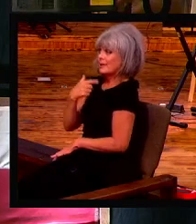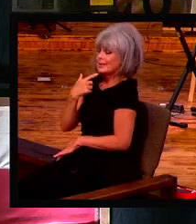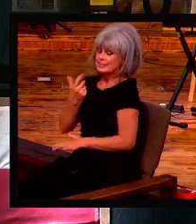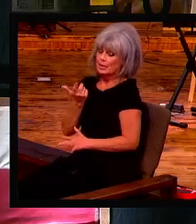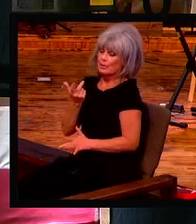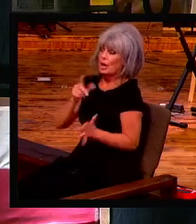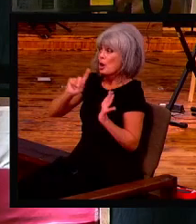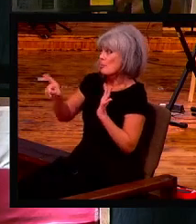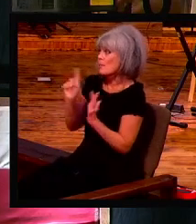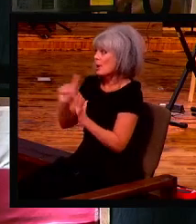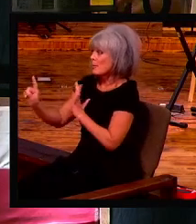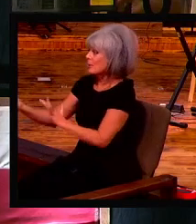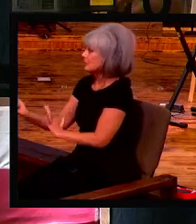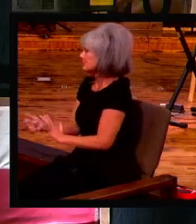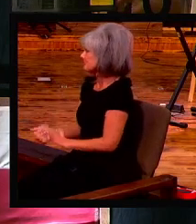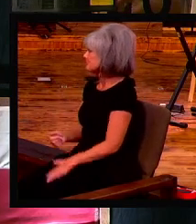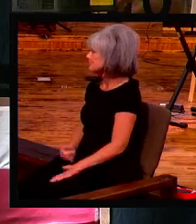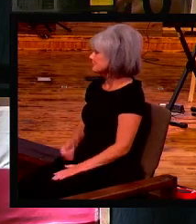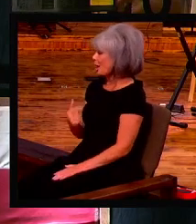going.